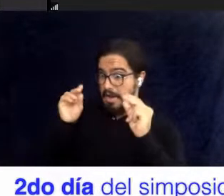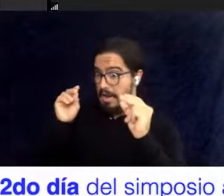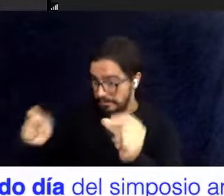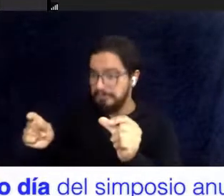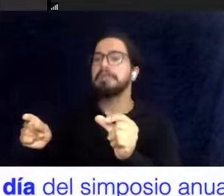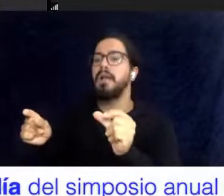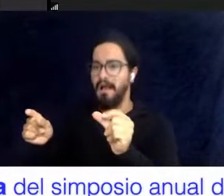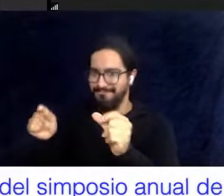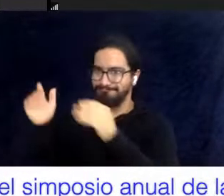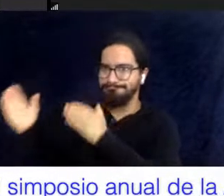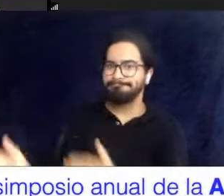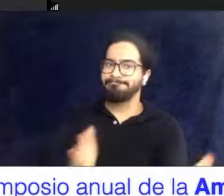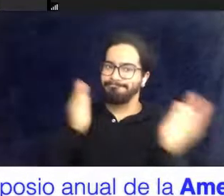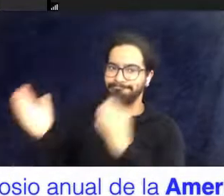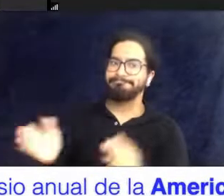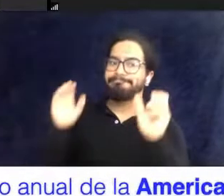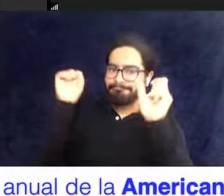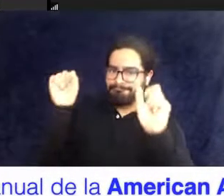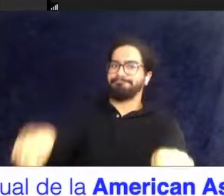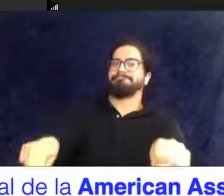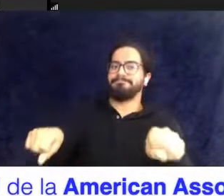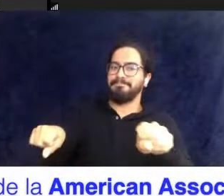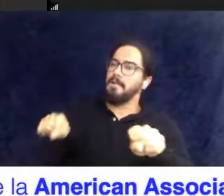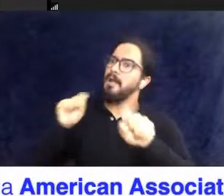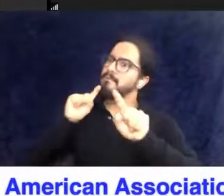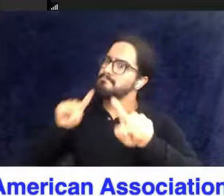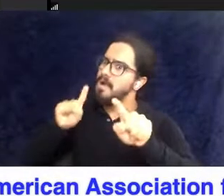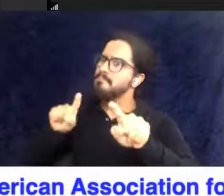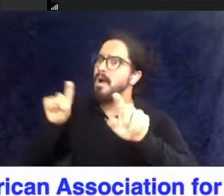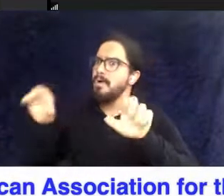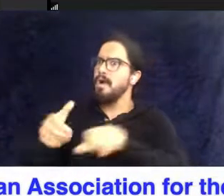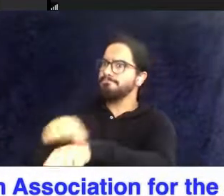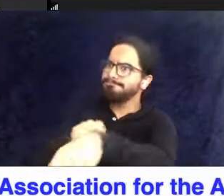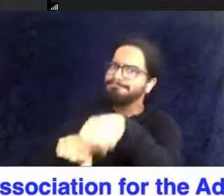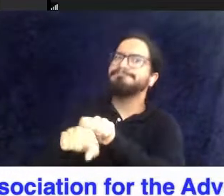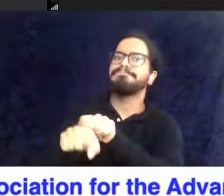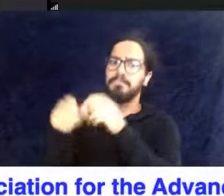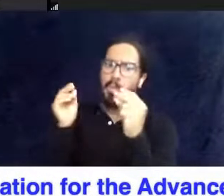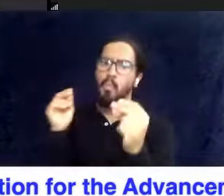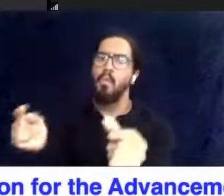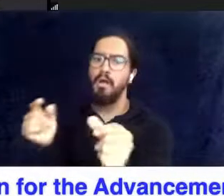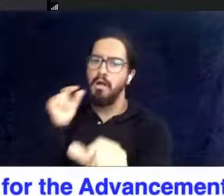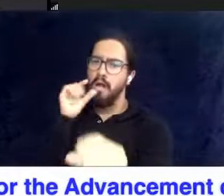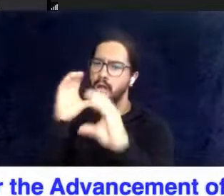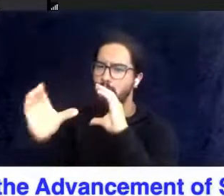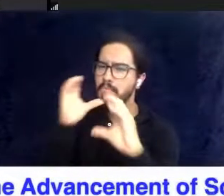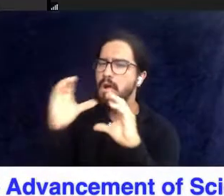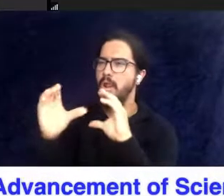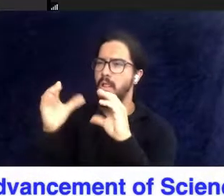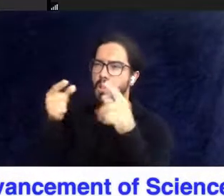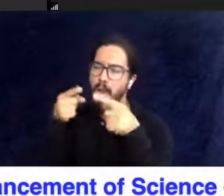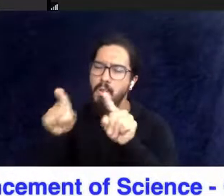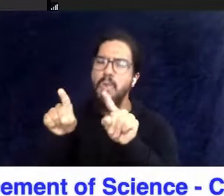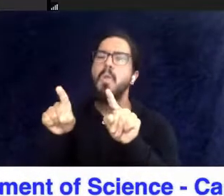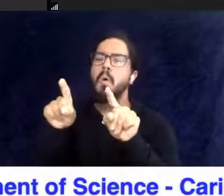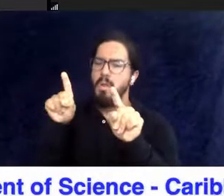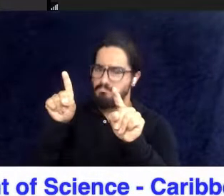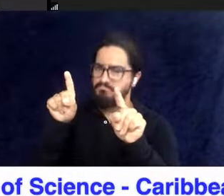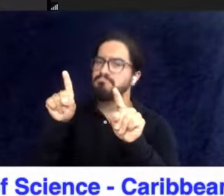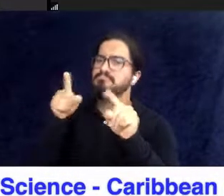preparedness and agile response measures, including for communicable diseases and pandemics, not just hurricanes and